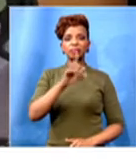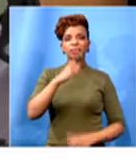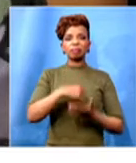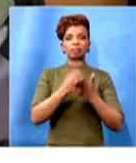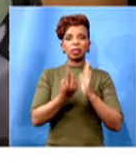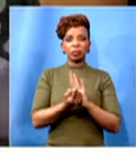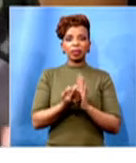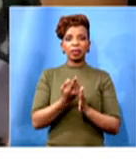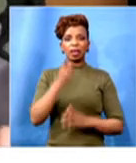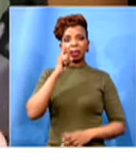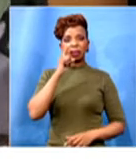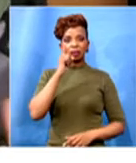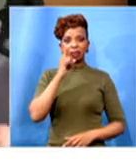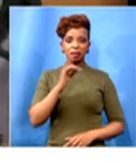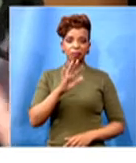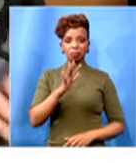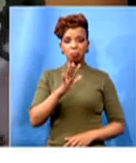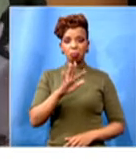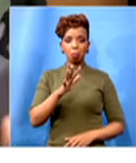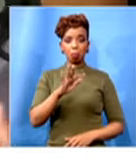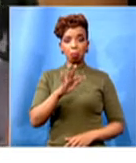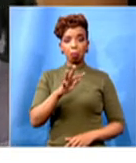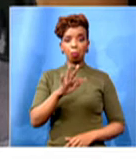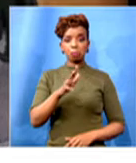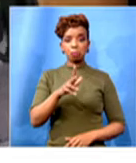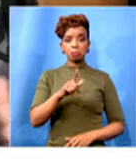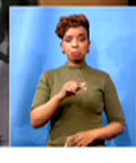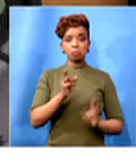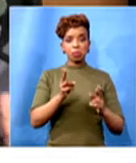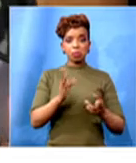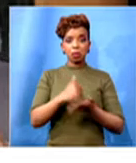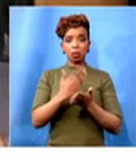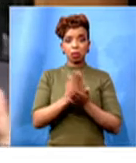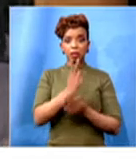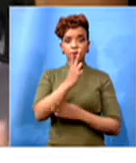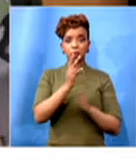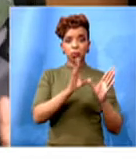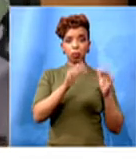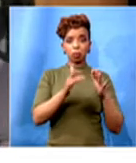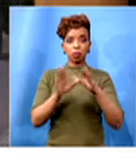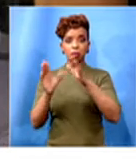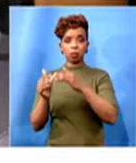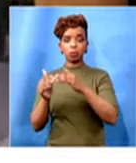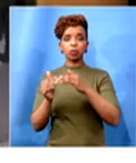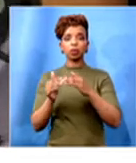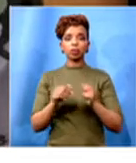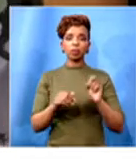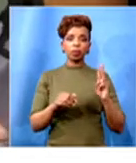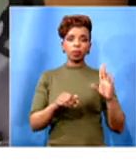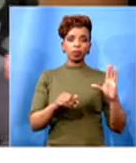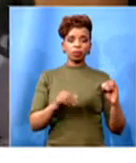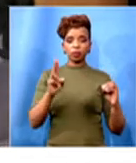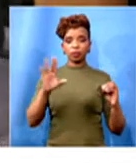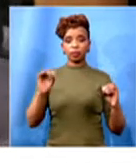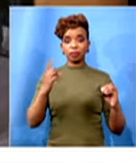let me see, because we usually divide them into two groups, and then another group maybe like 250 a day, and